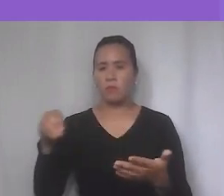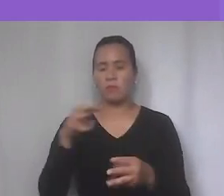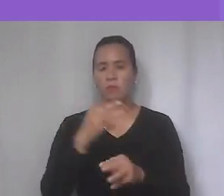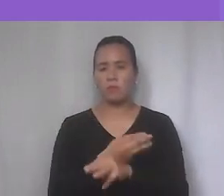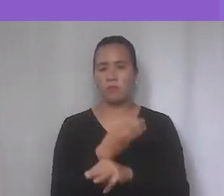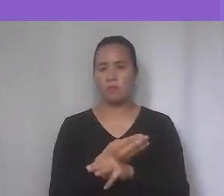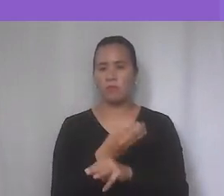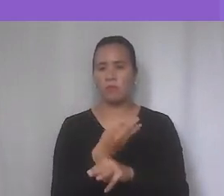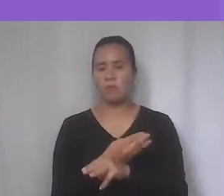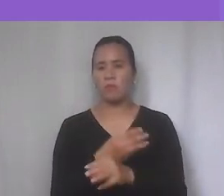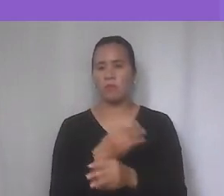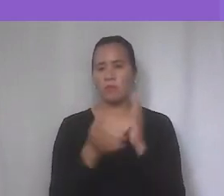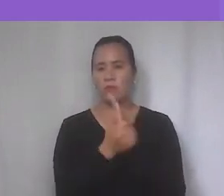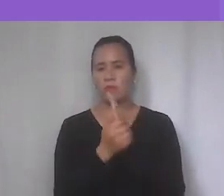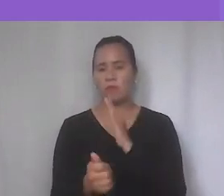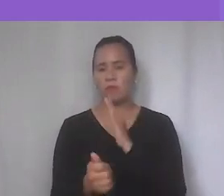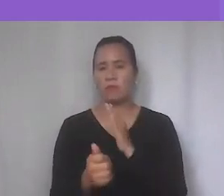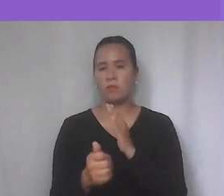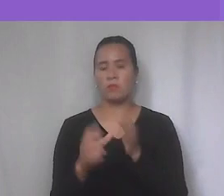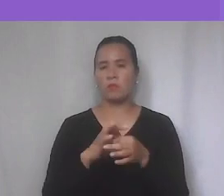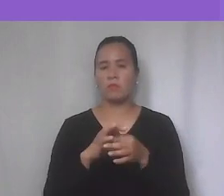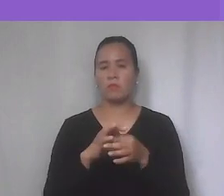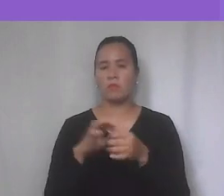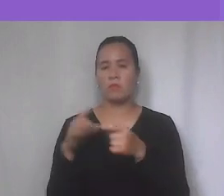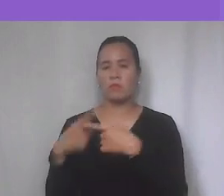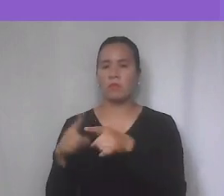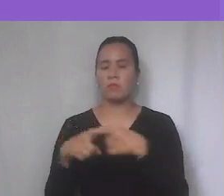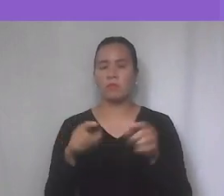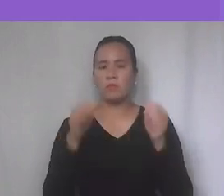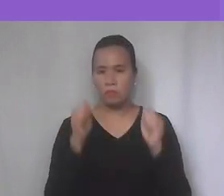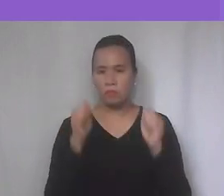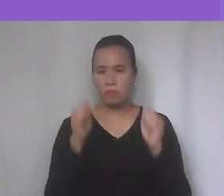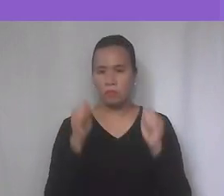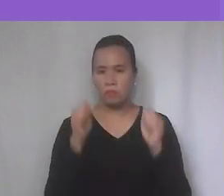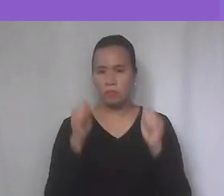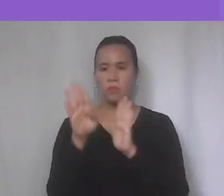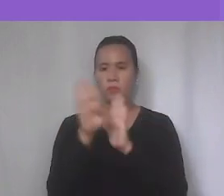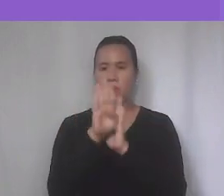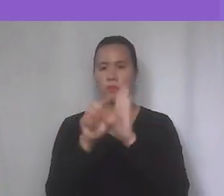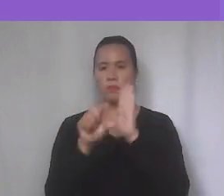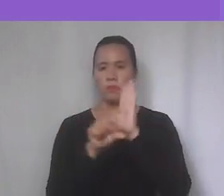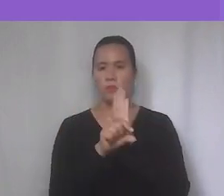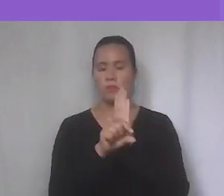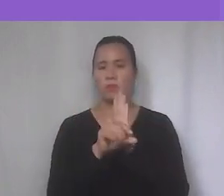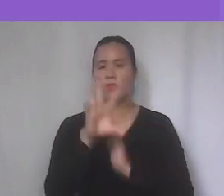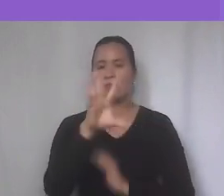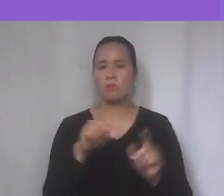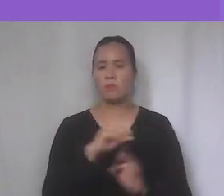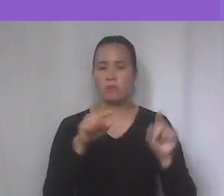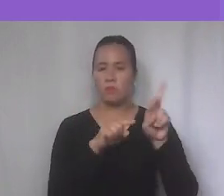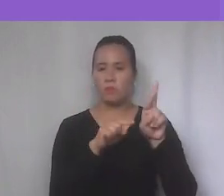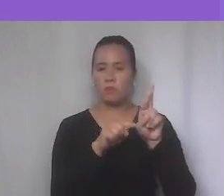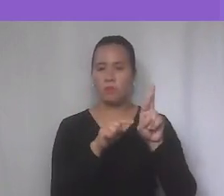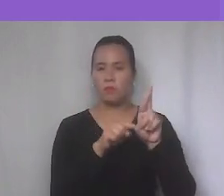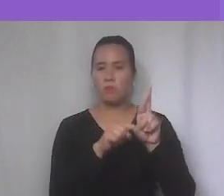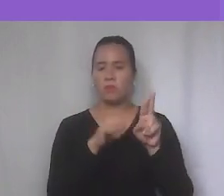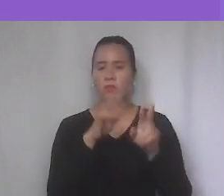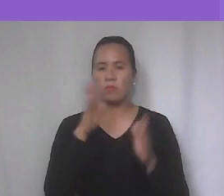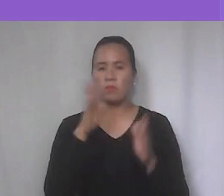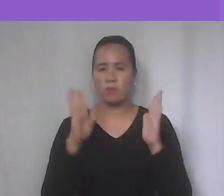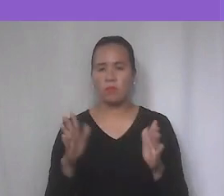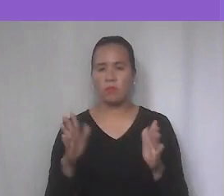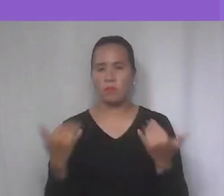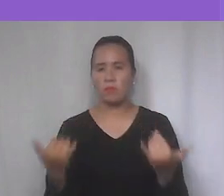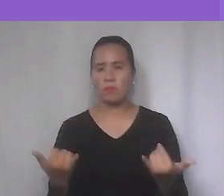and include tools to improve reading, writing, math skills for learners of different abilities and